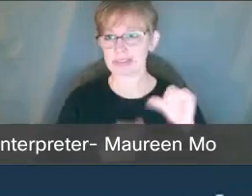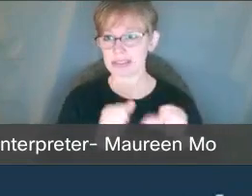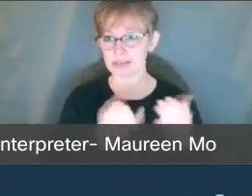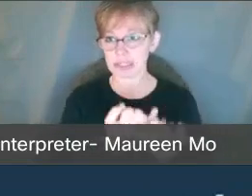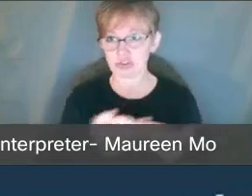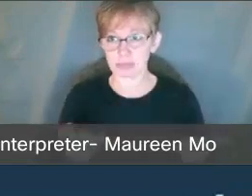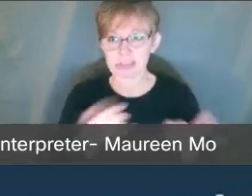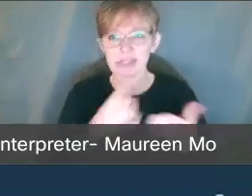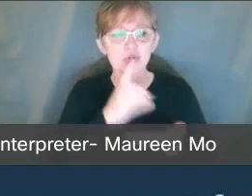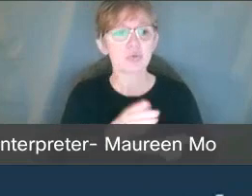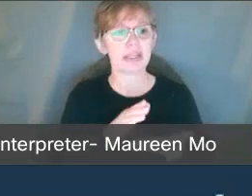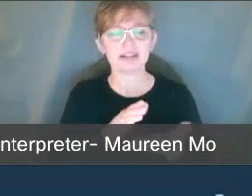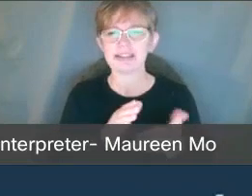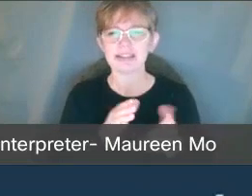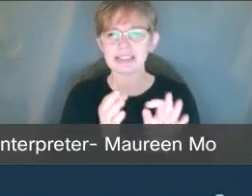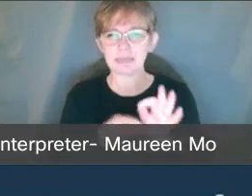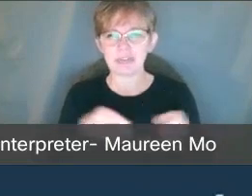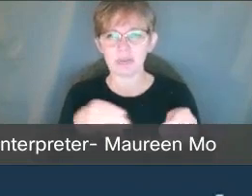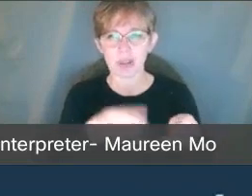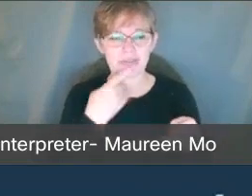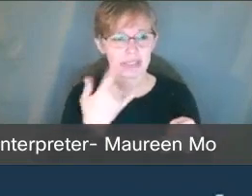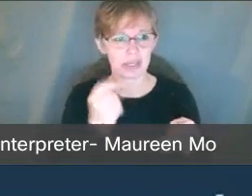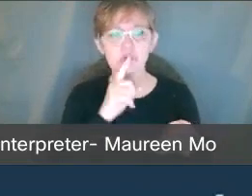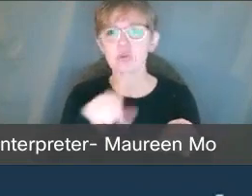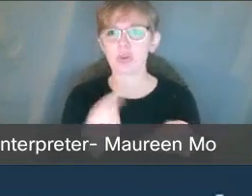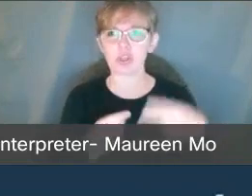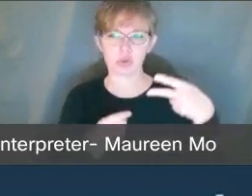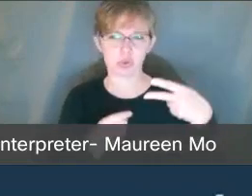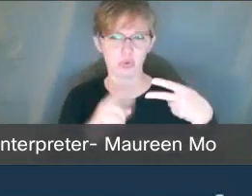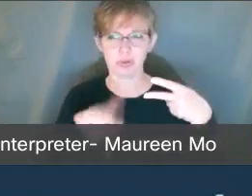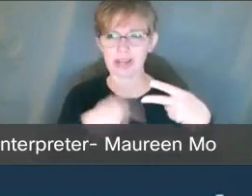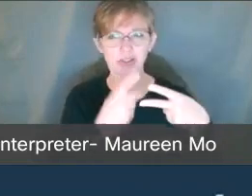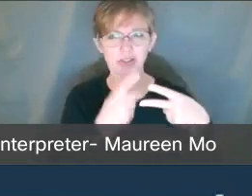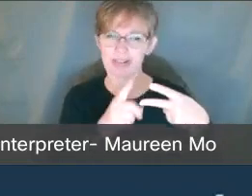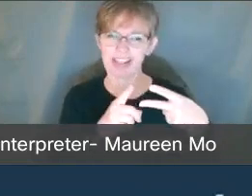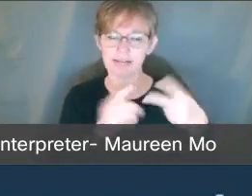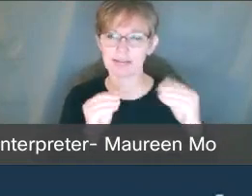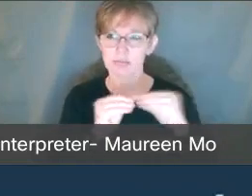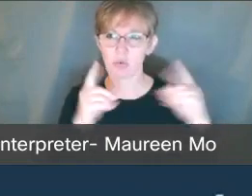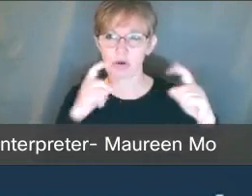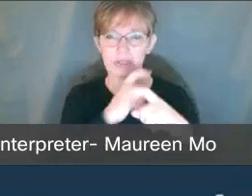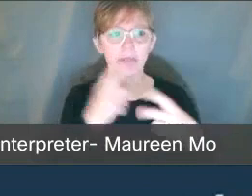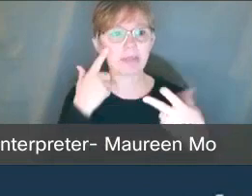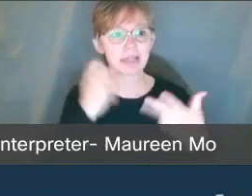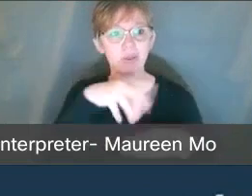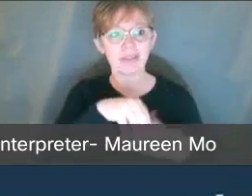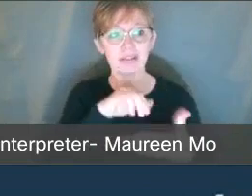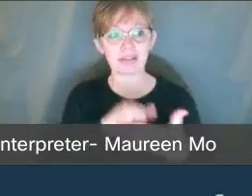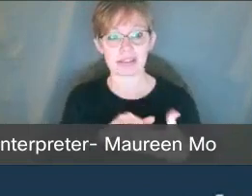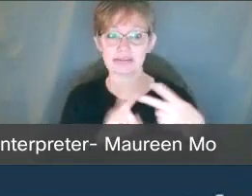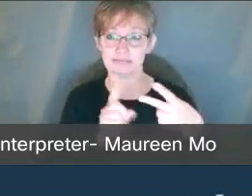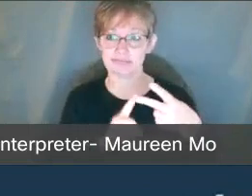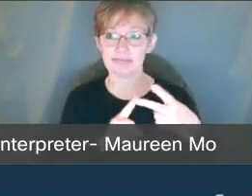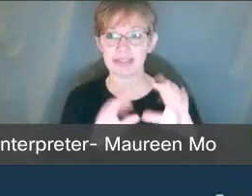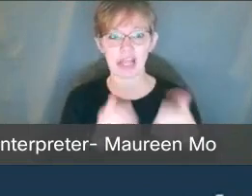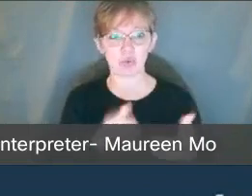a simplification to say that there really are only two kinds of instruments, because within this structured risk assessment category, there's